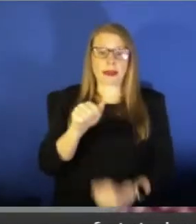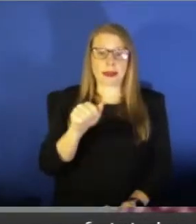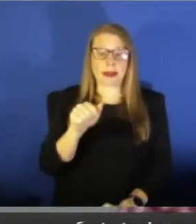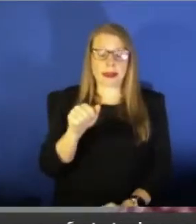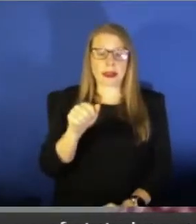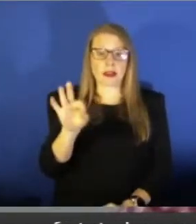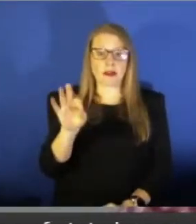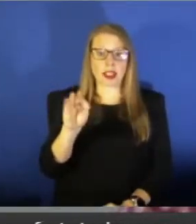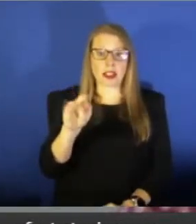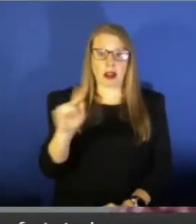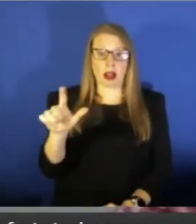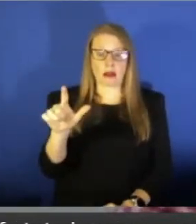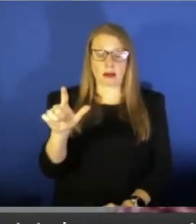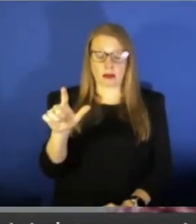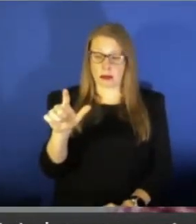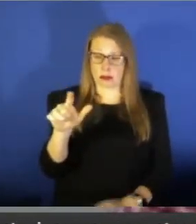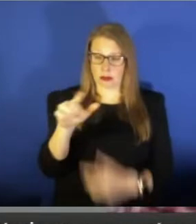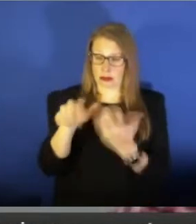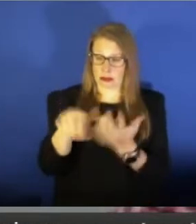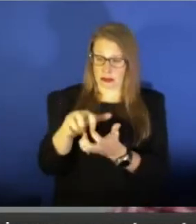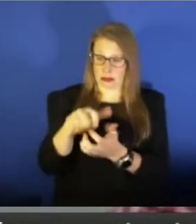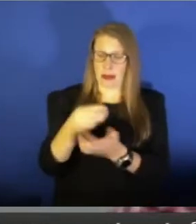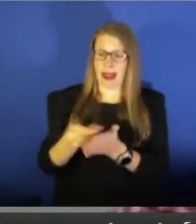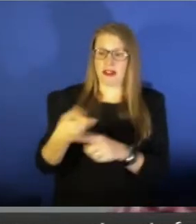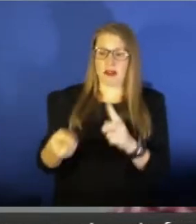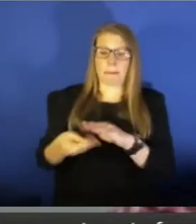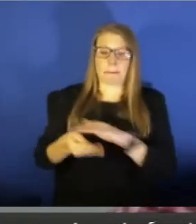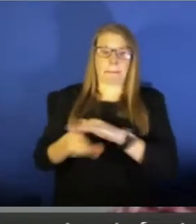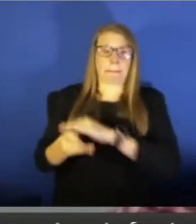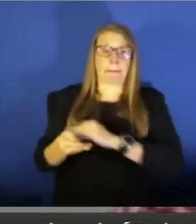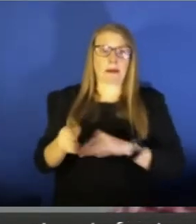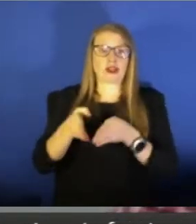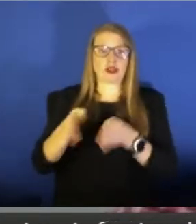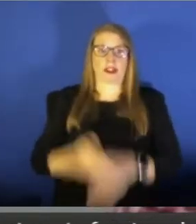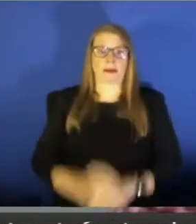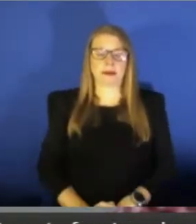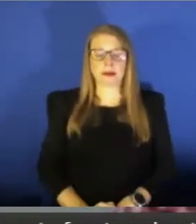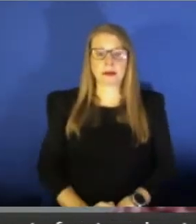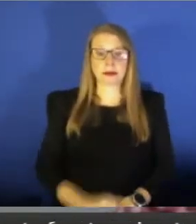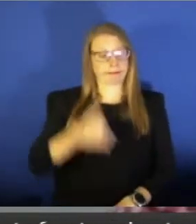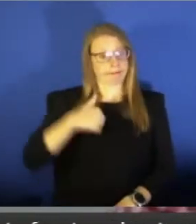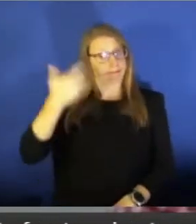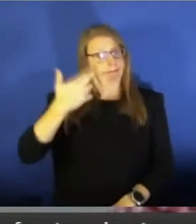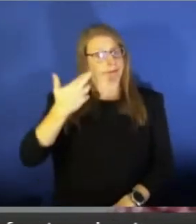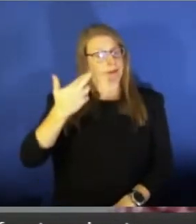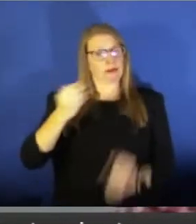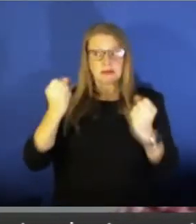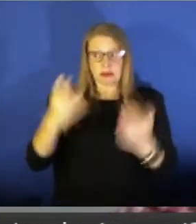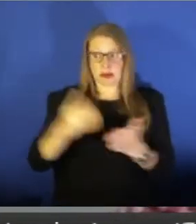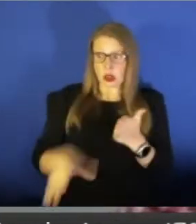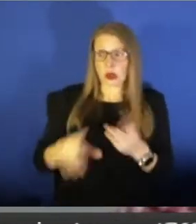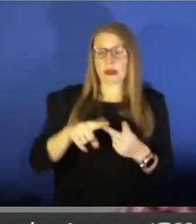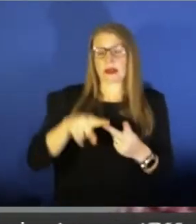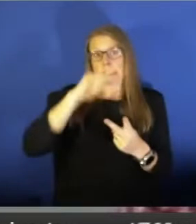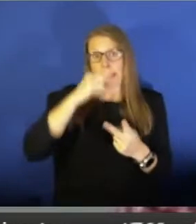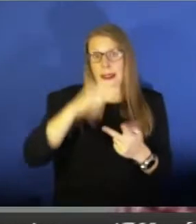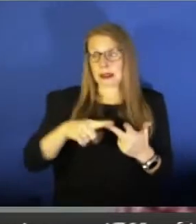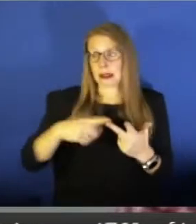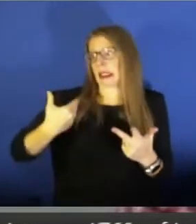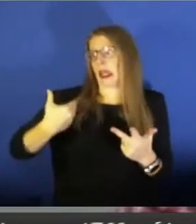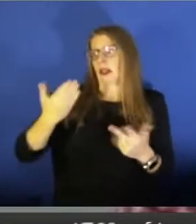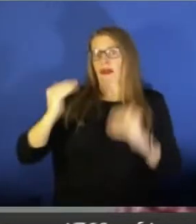we are seeing them very quickly getting addicted to these medications. And when they're taking those pills, they don't know what's in them. Mm-hmm. They think they bought a Xanax, and